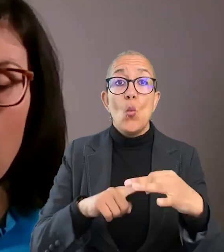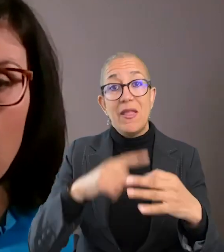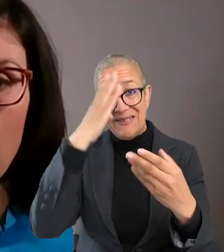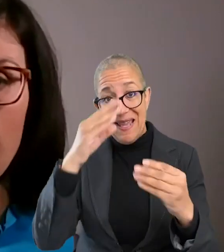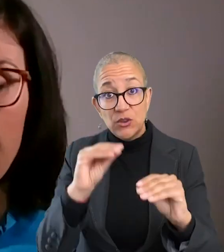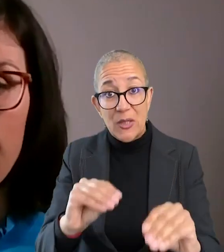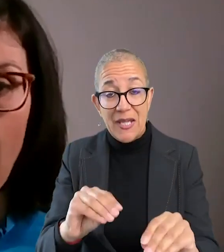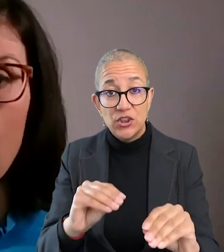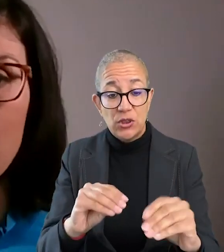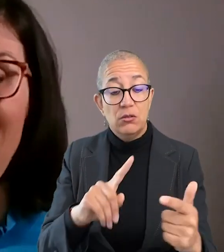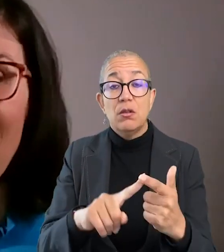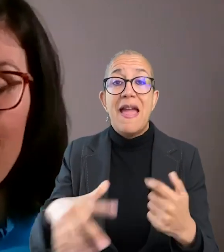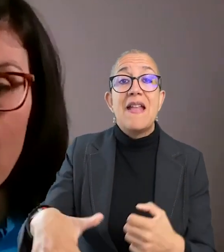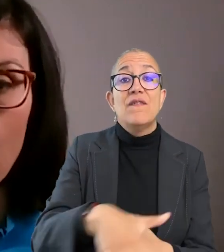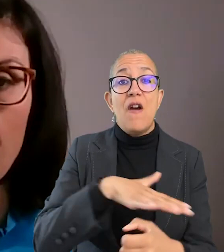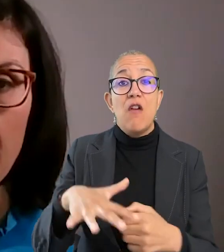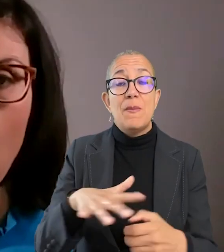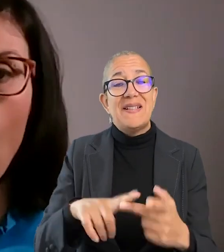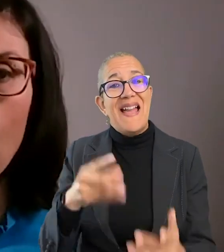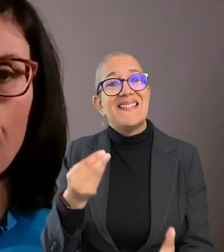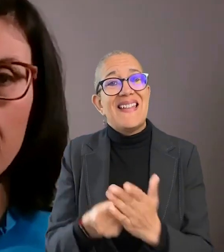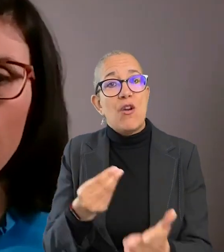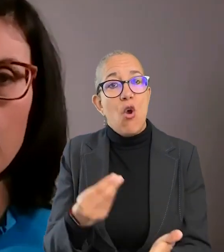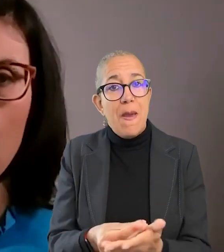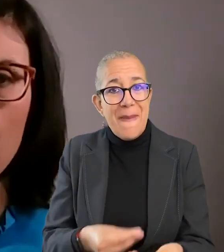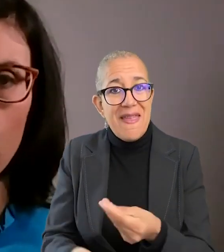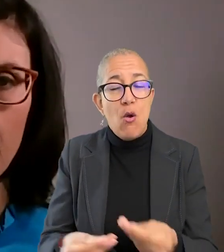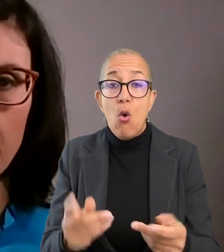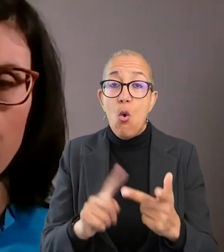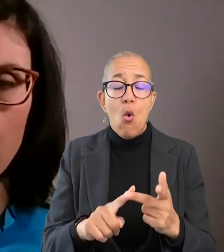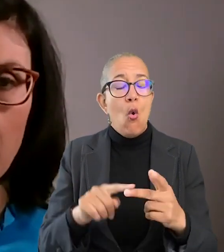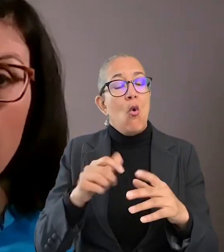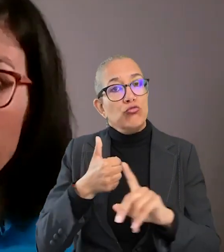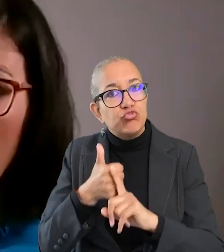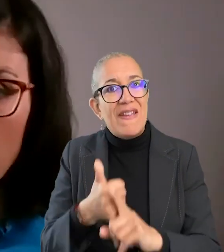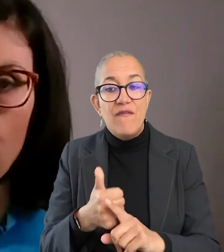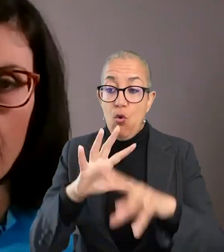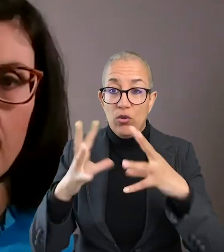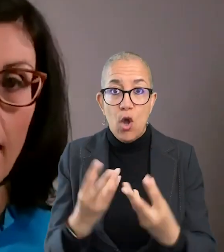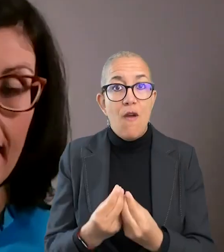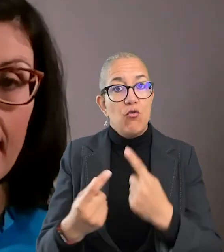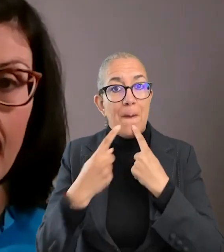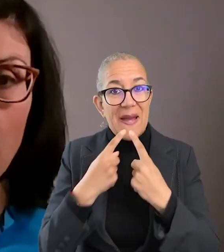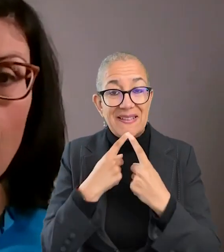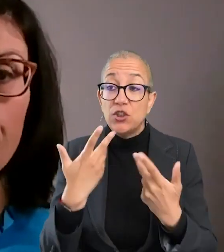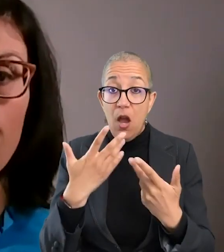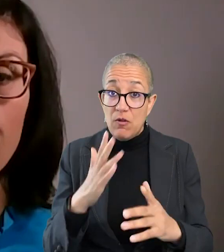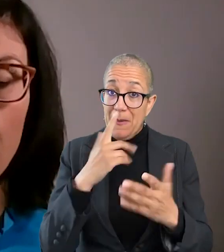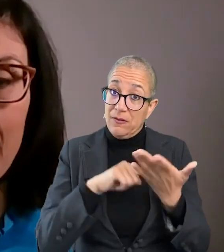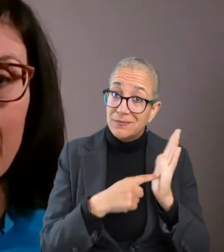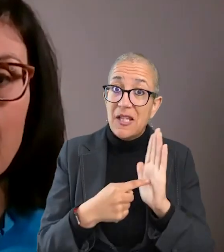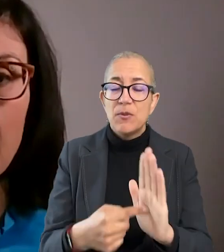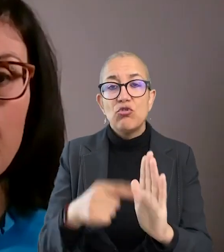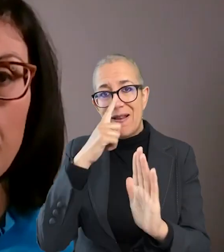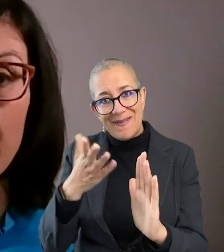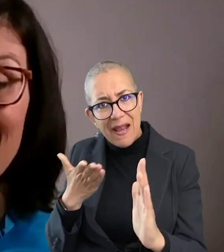education, the environment and the economy all reinforce that overall message. And I've demonstrated that I can get cut through that